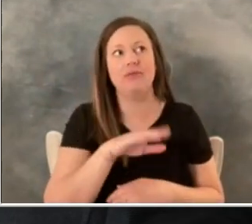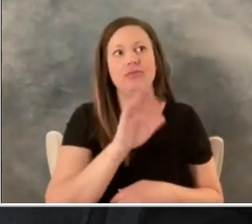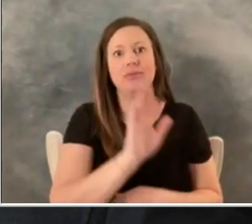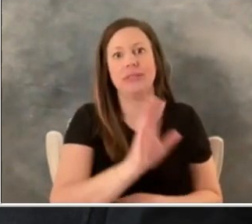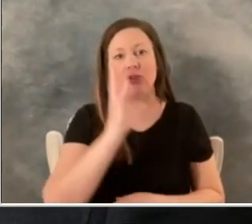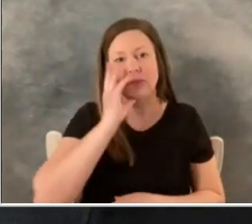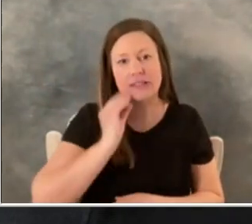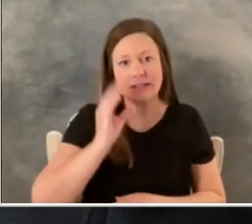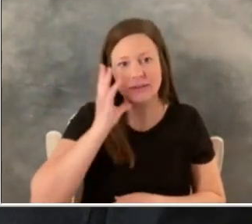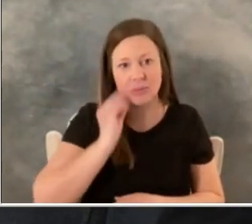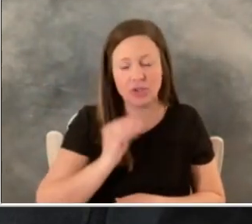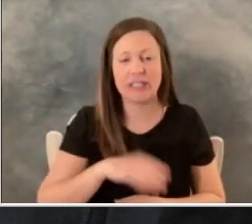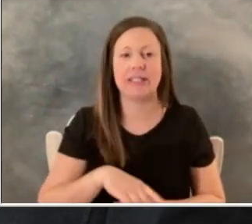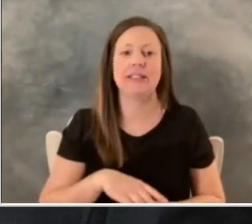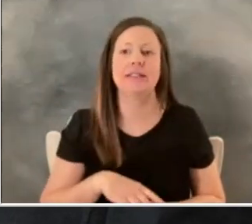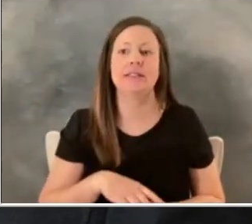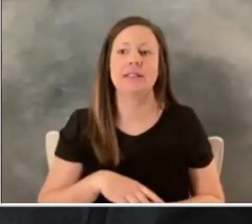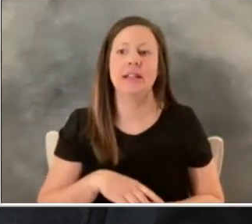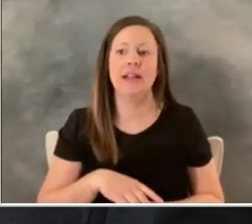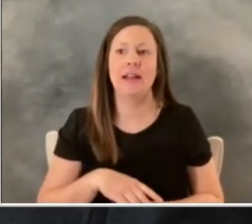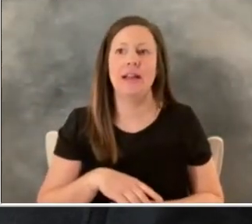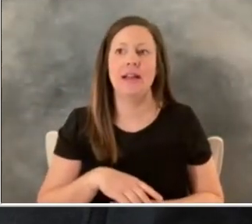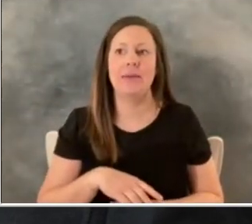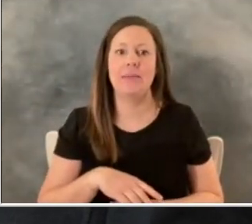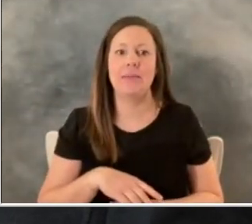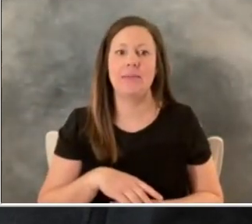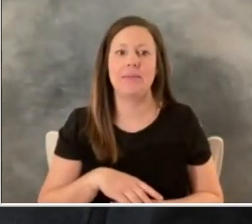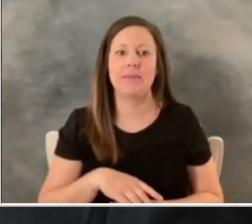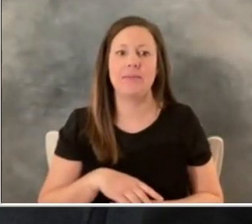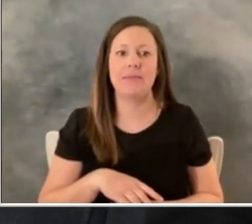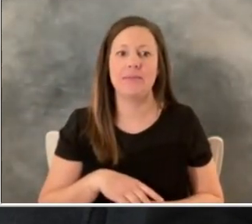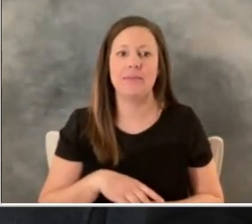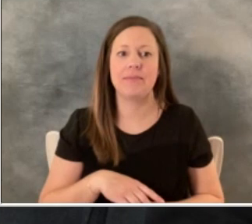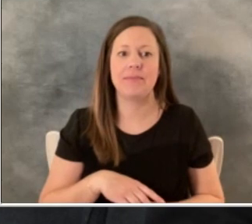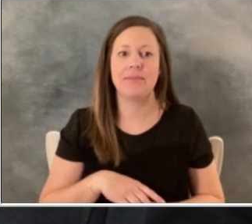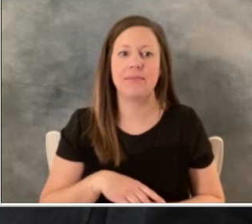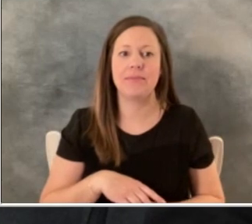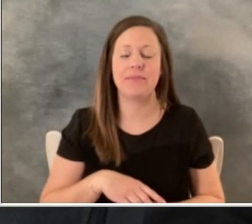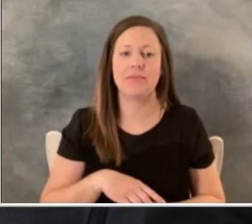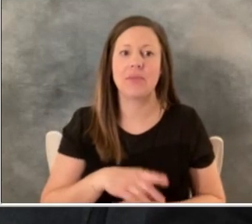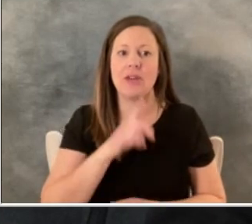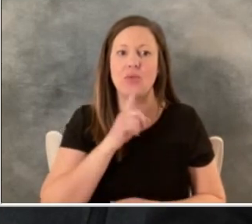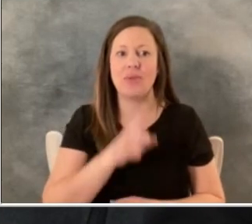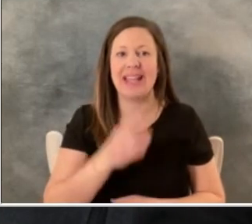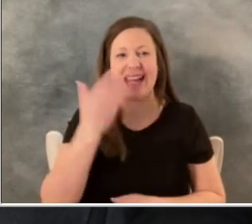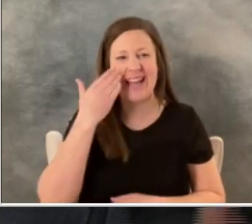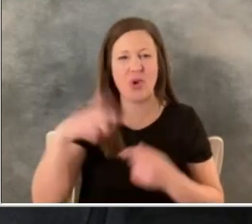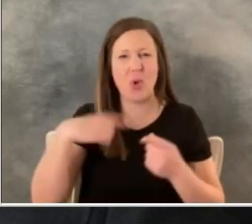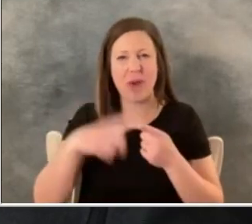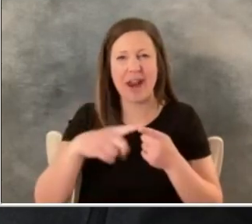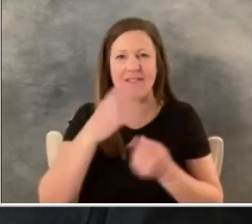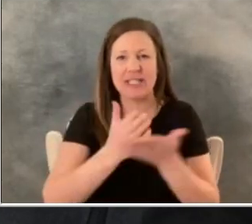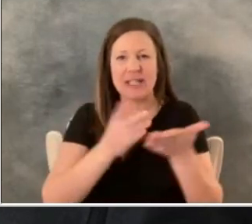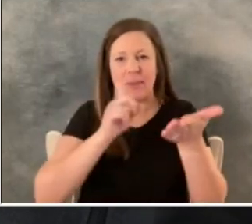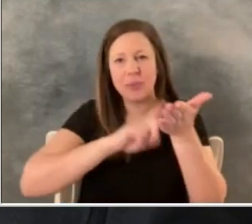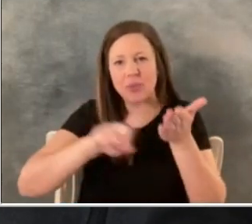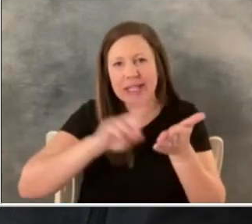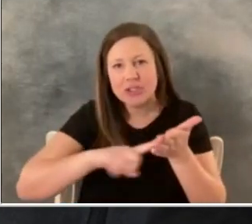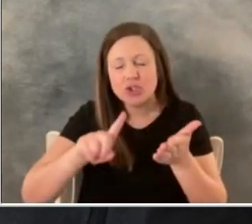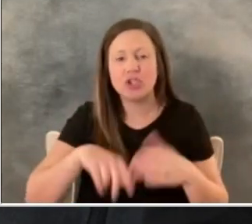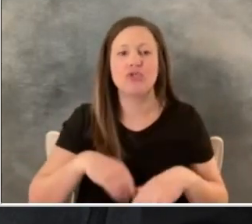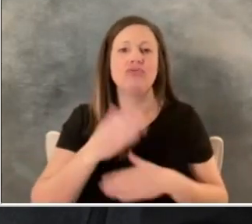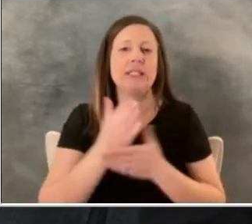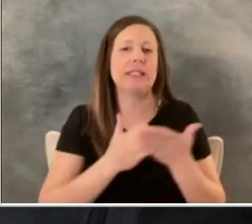Particularly, I have a engineering background, and I know when you do some research and do some